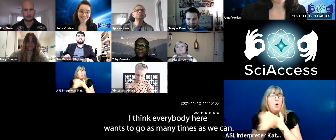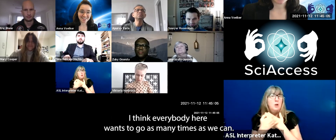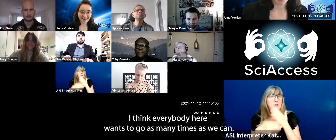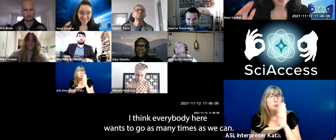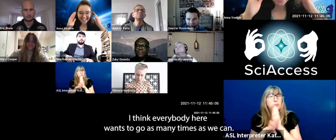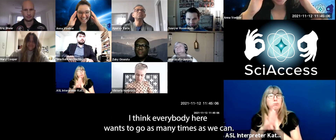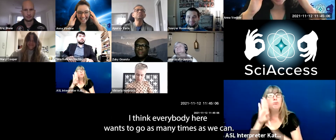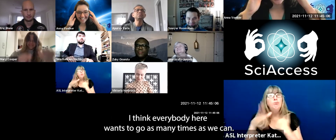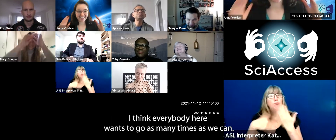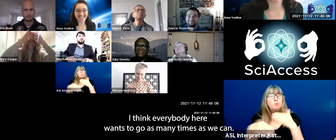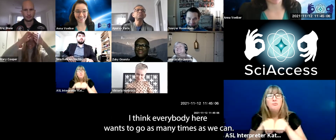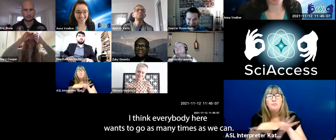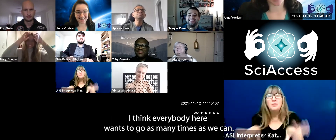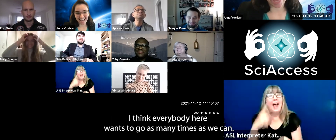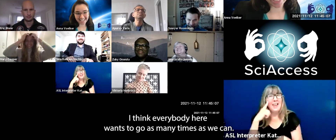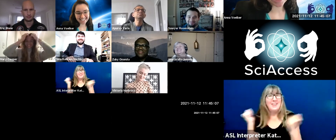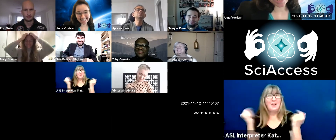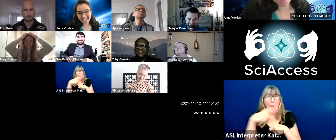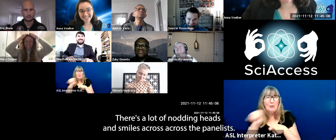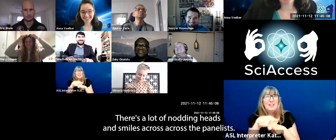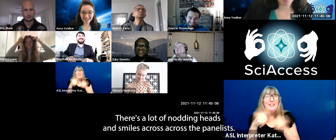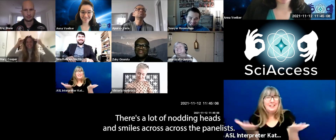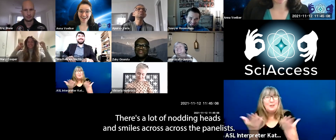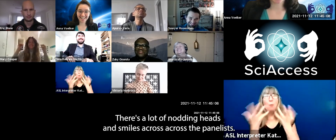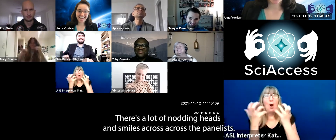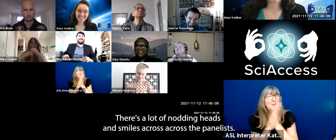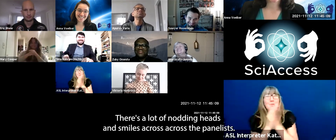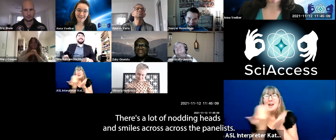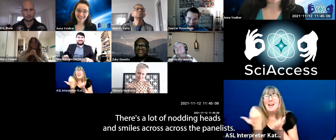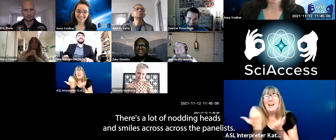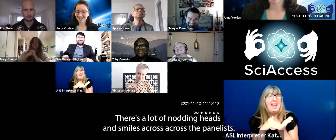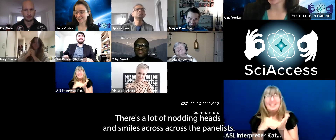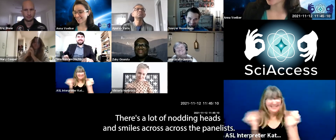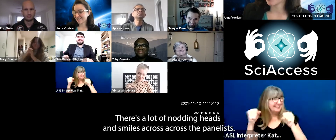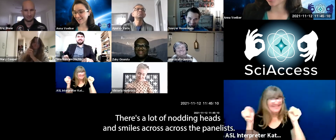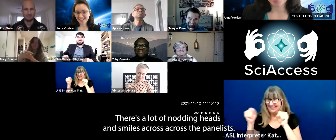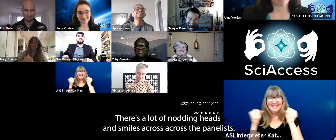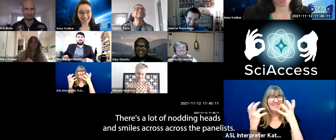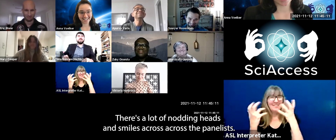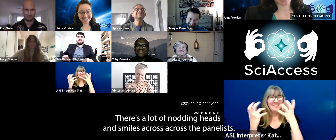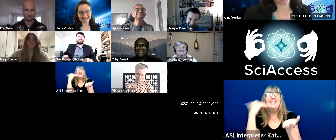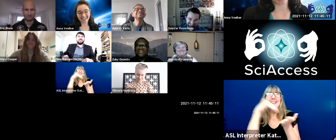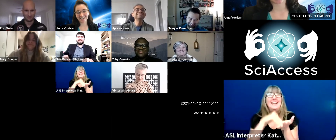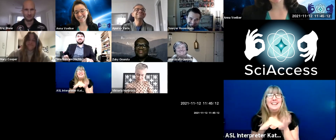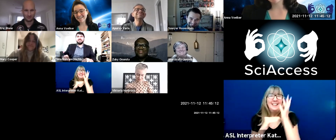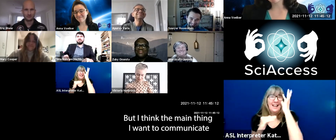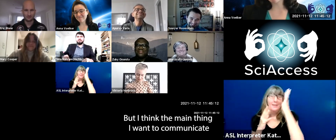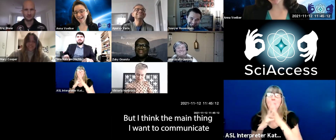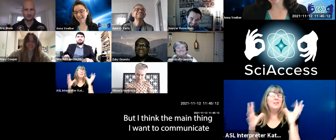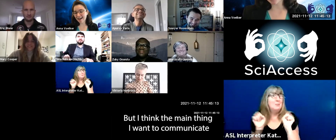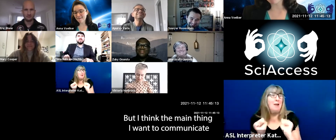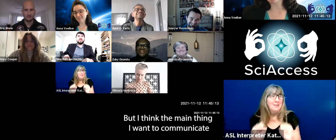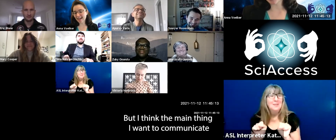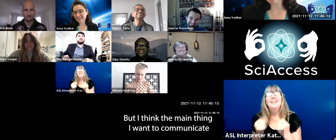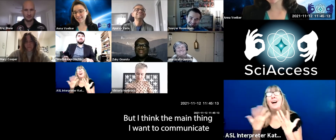here wants to go as many times as we can. There's a lot of nodding heads and smiles and across the panelists.